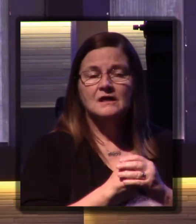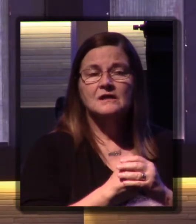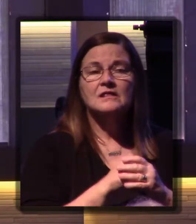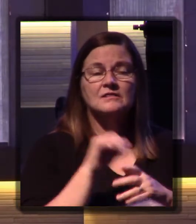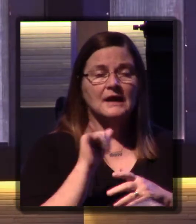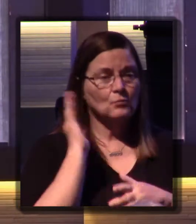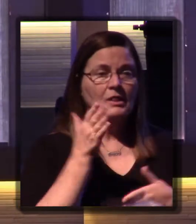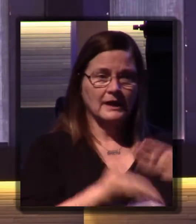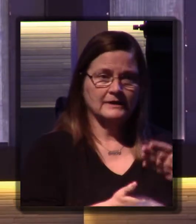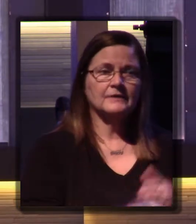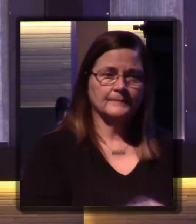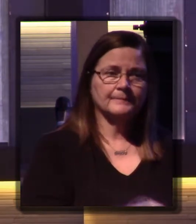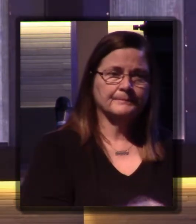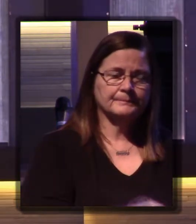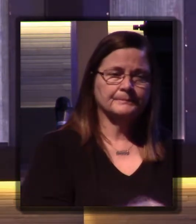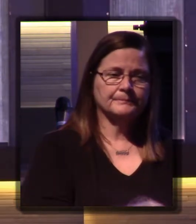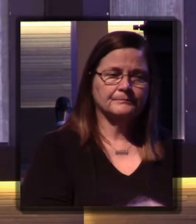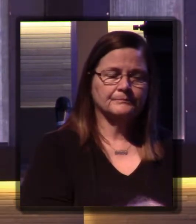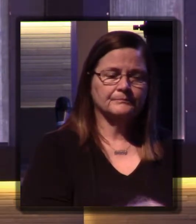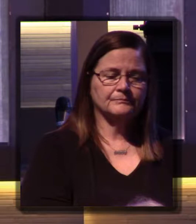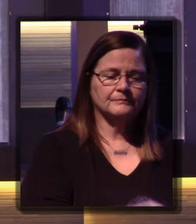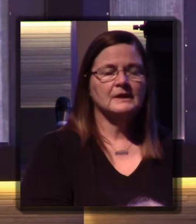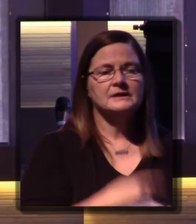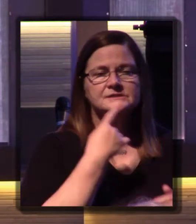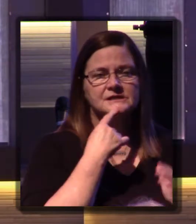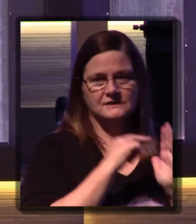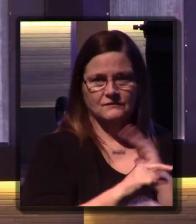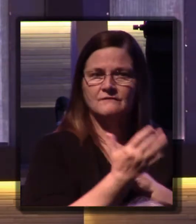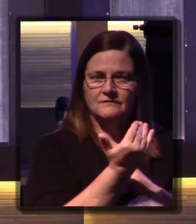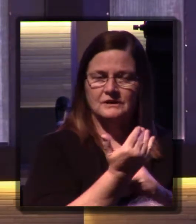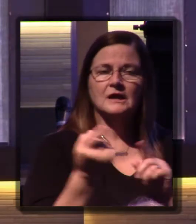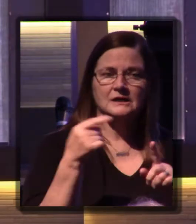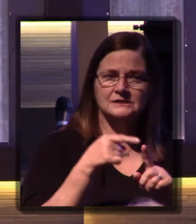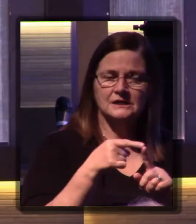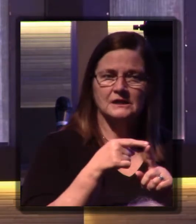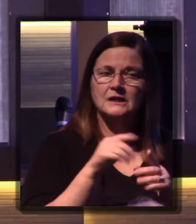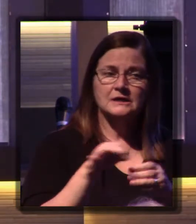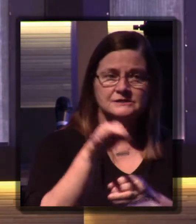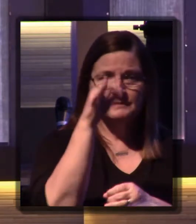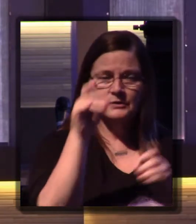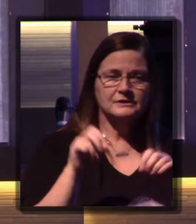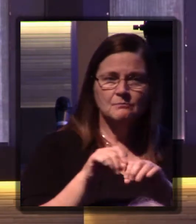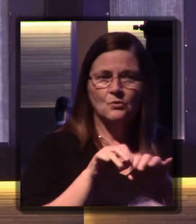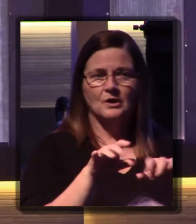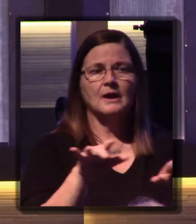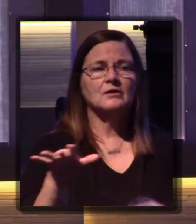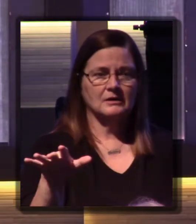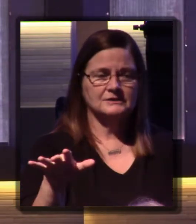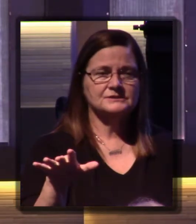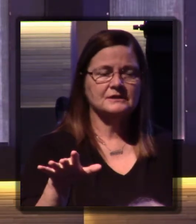but that's going to come to an end. And again, it says in verse 15, until a spirit is poured